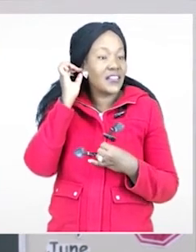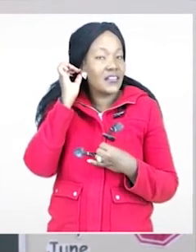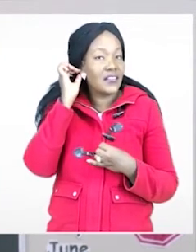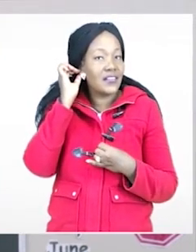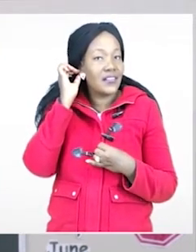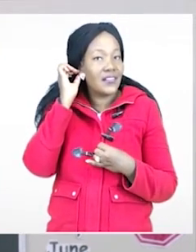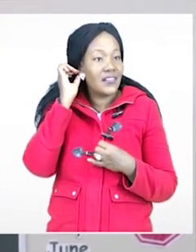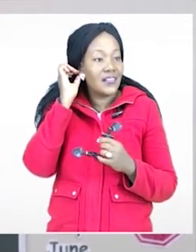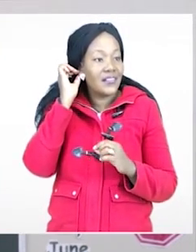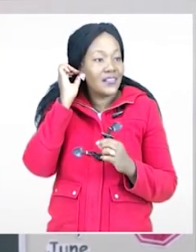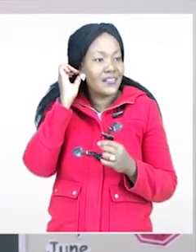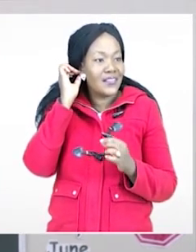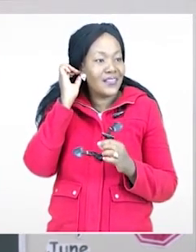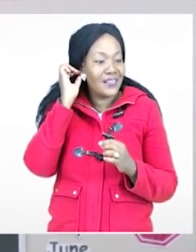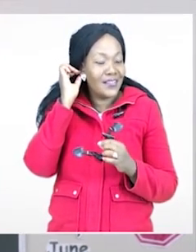Okay,